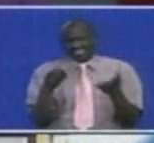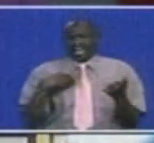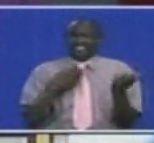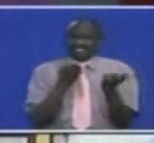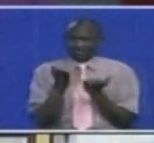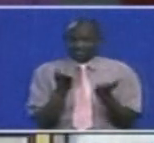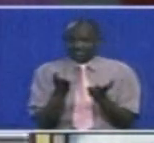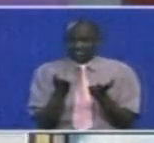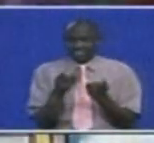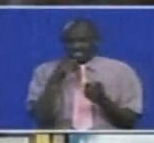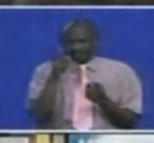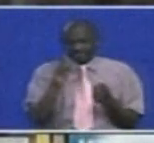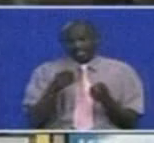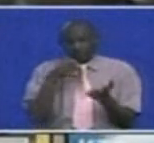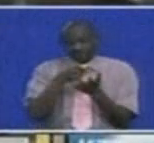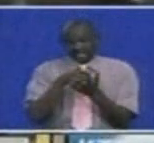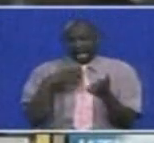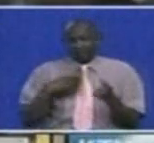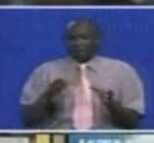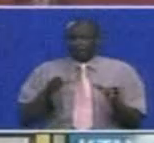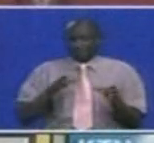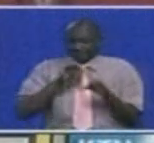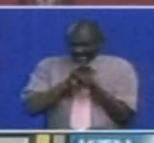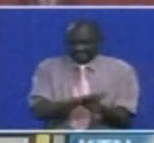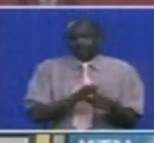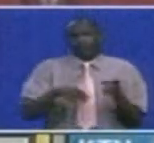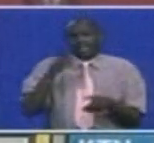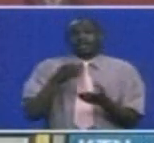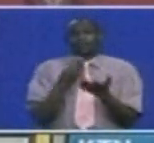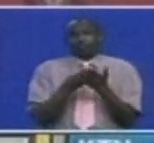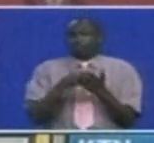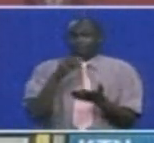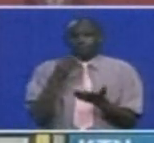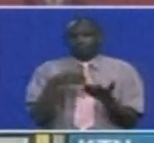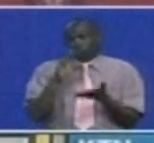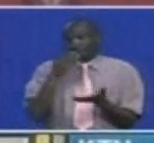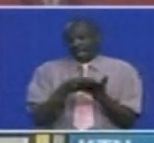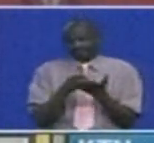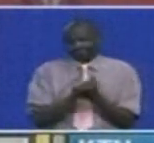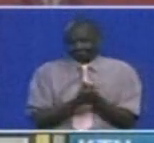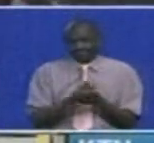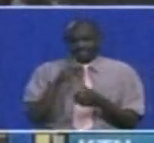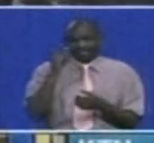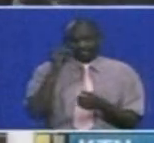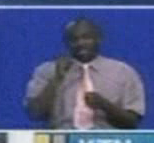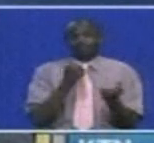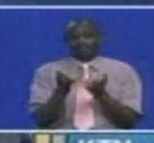services was contained, the pressure to add more money would go. Adelaide Changole, KTN